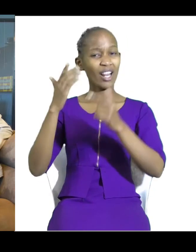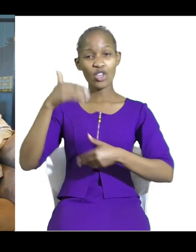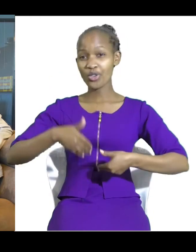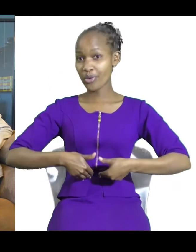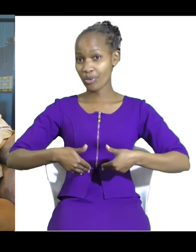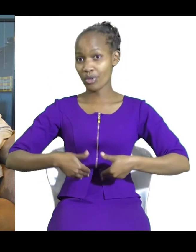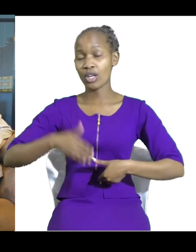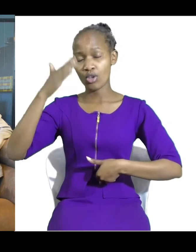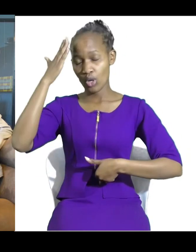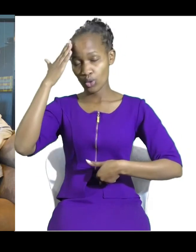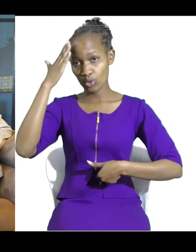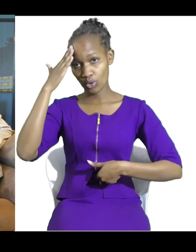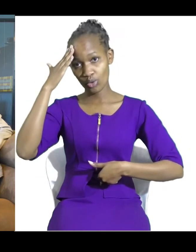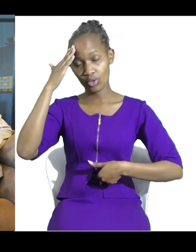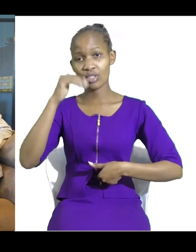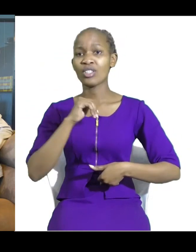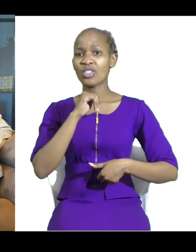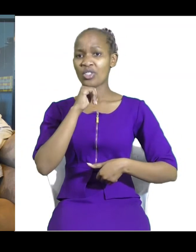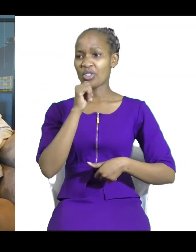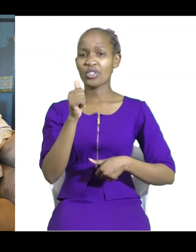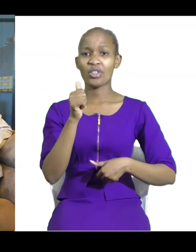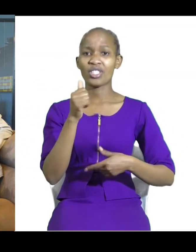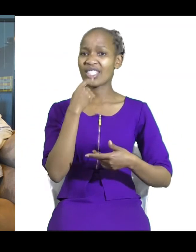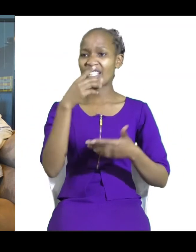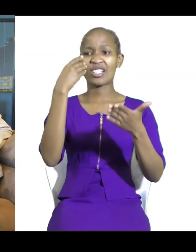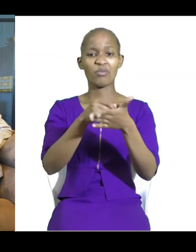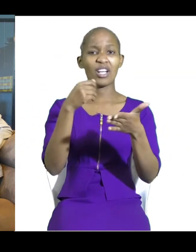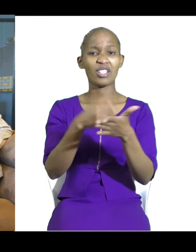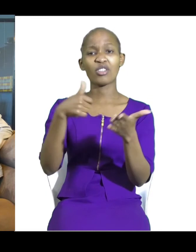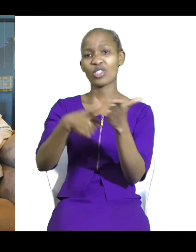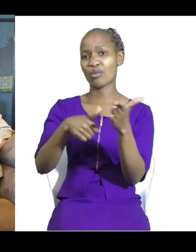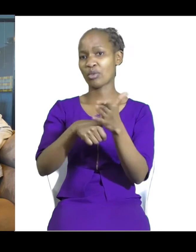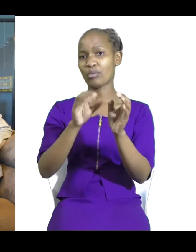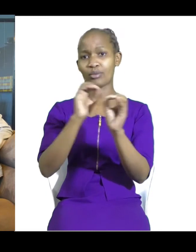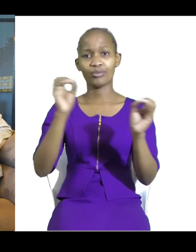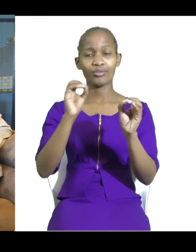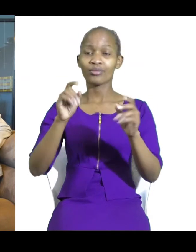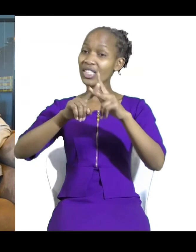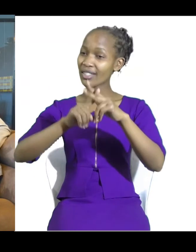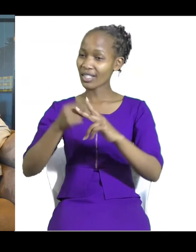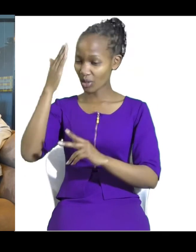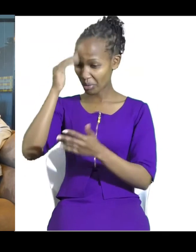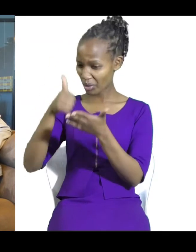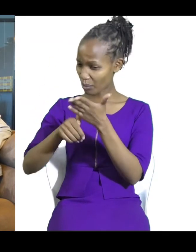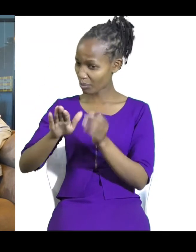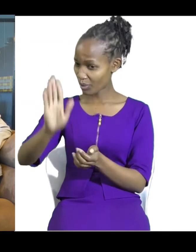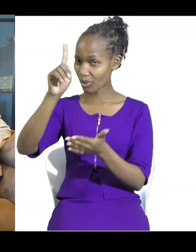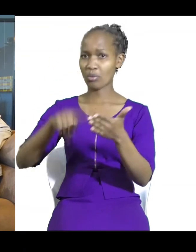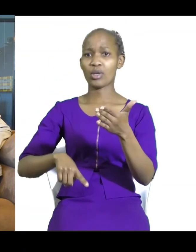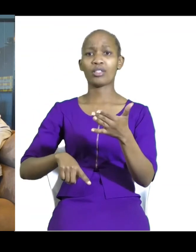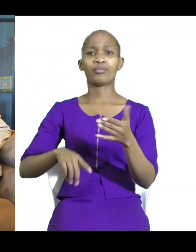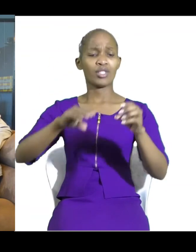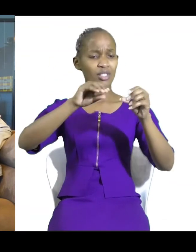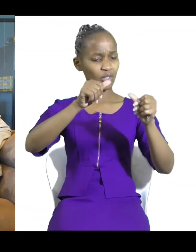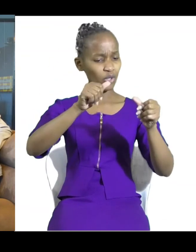youth know that not to turn the funnel down, that money is the problem. Money has never been a problem. Start with defining your problem so well. solution